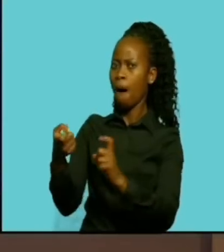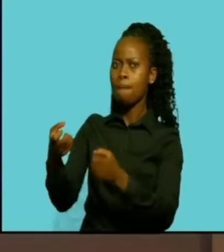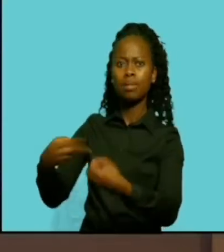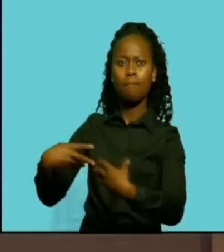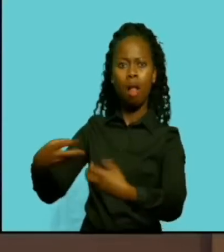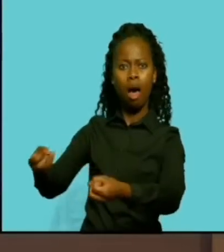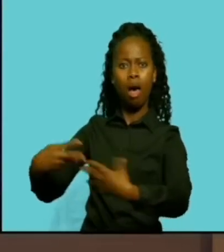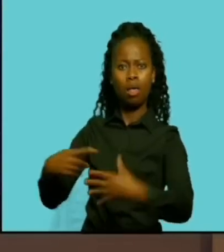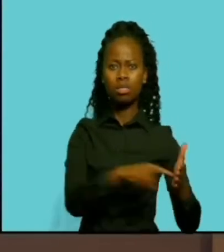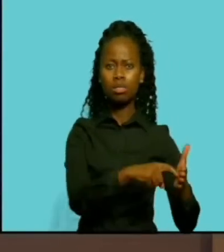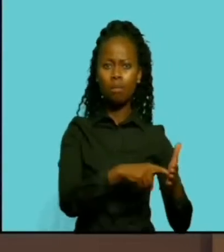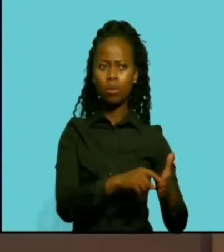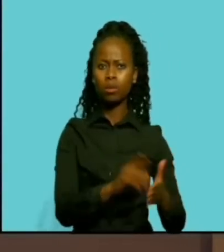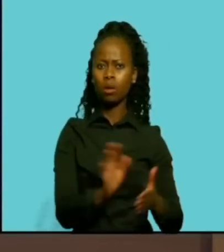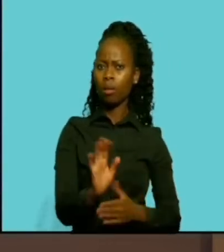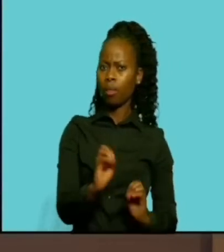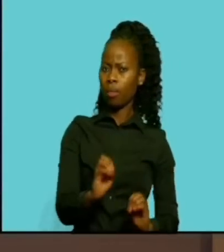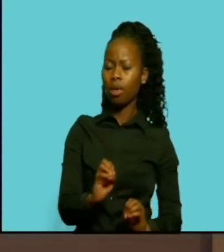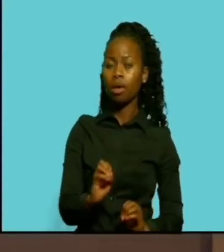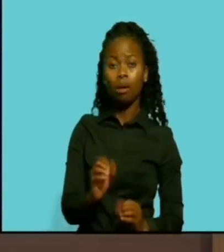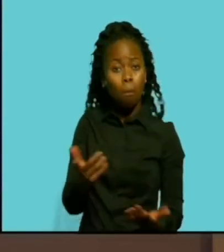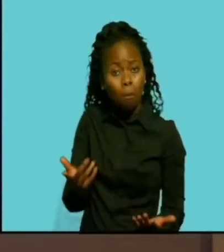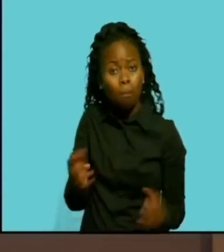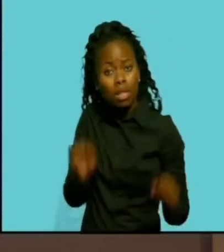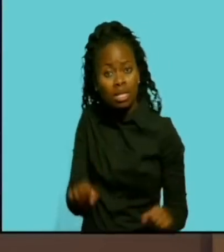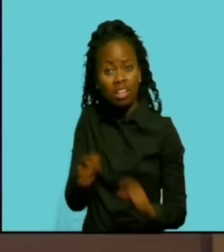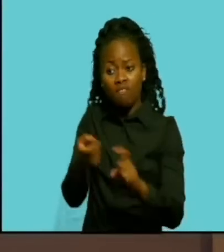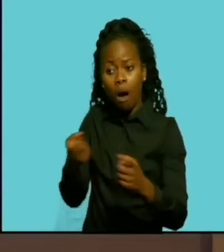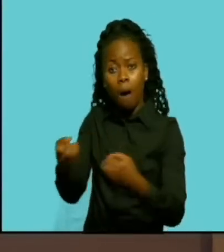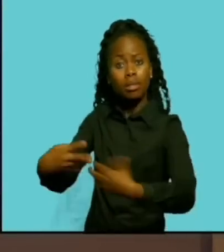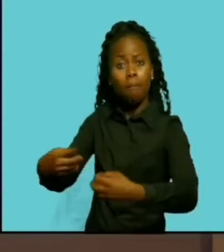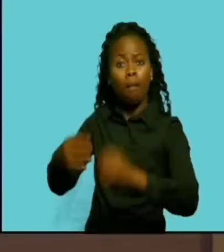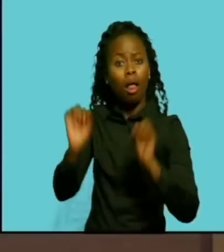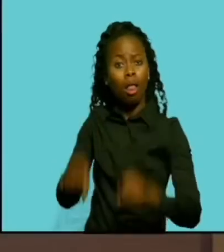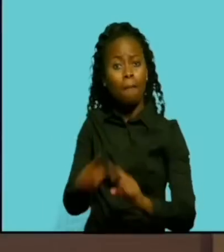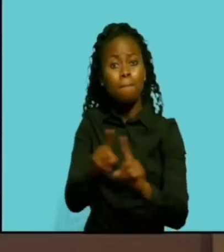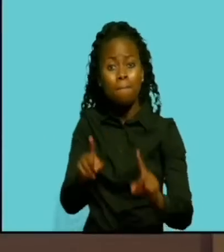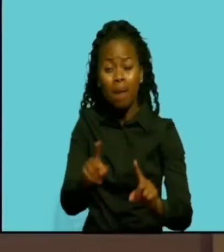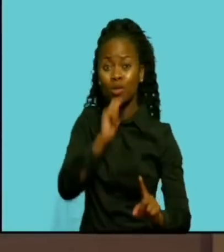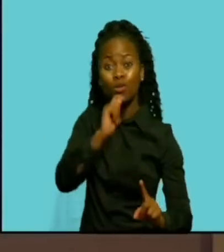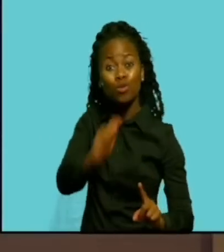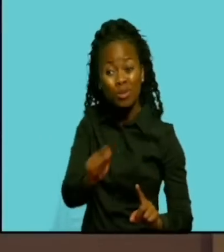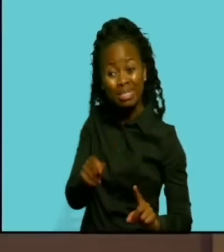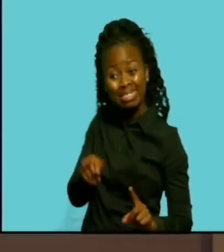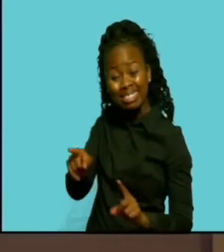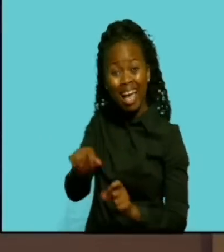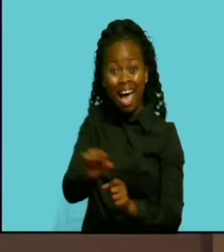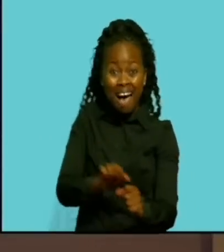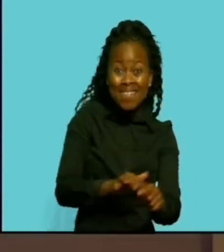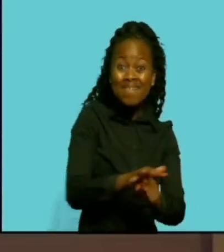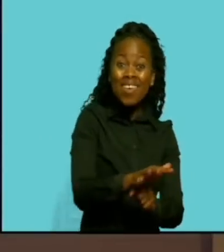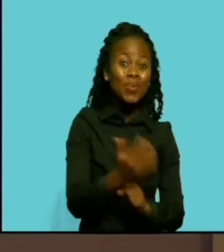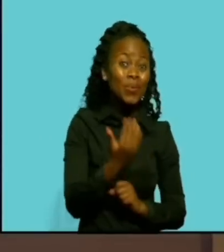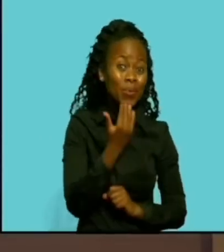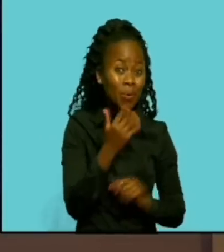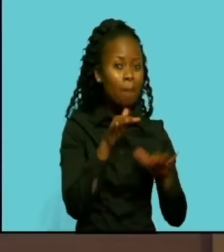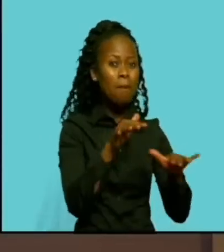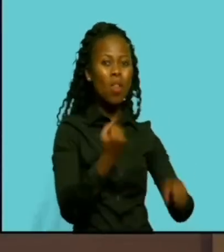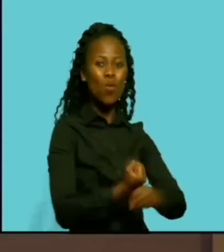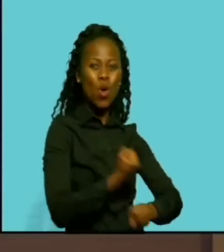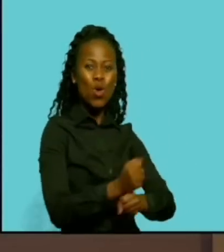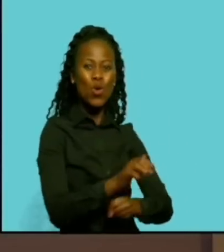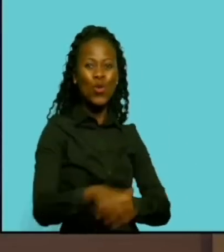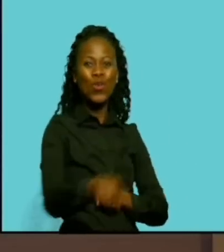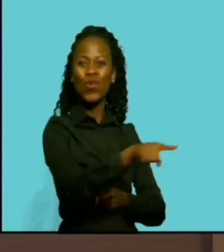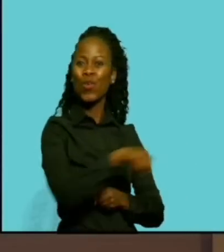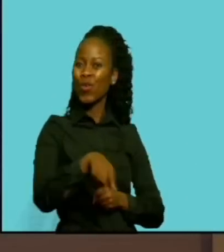can do about it. Well, it might have come from the supply side, but the bottom line is, it is eating into the incomes of the working people. And if it is eating